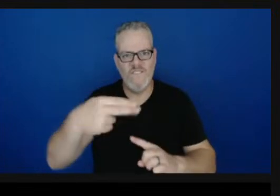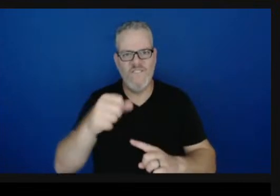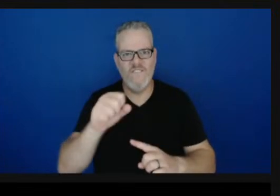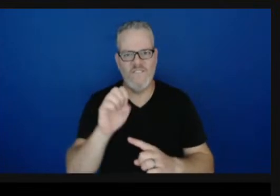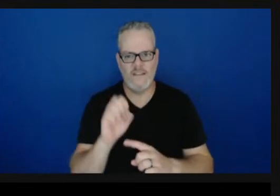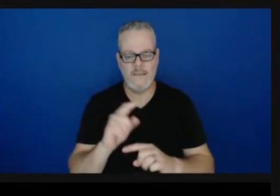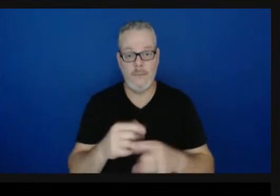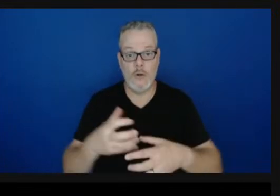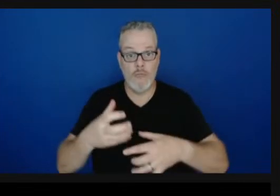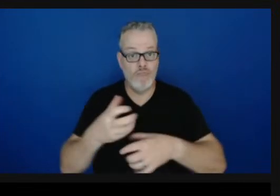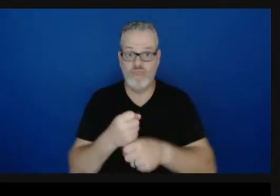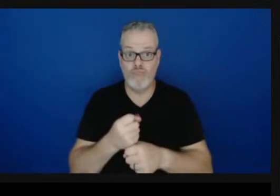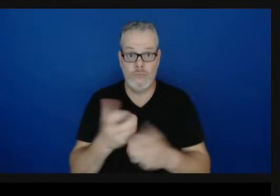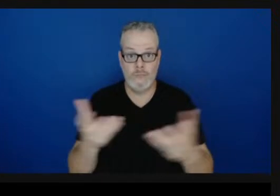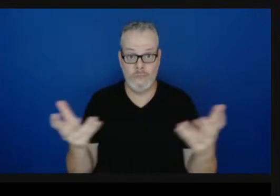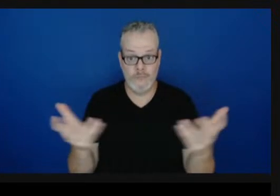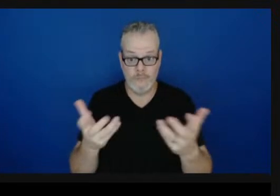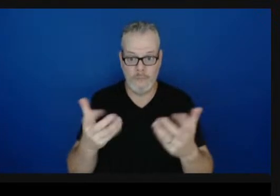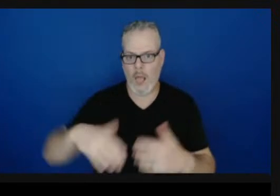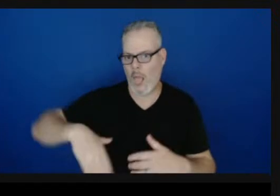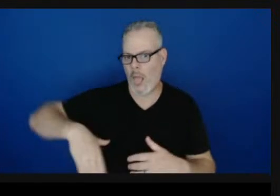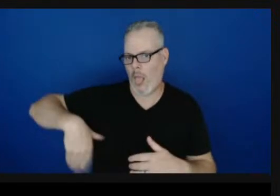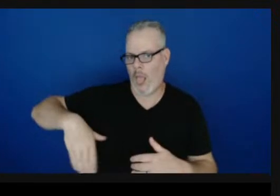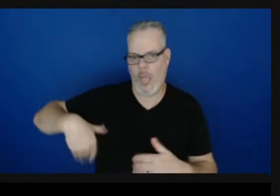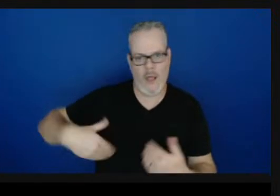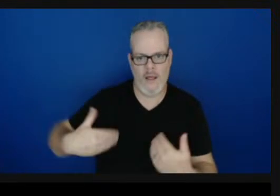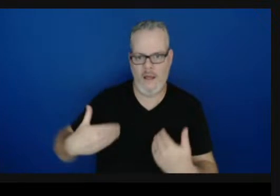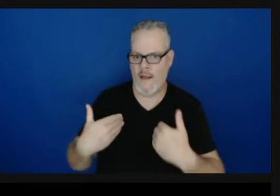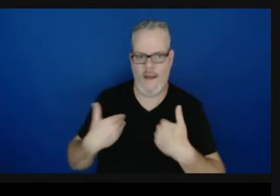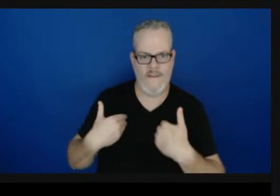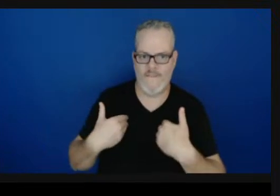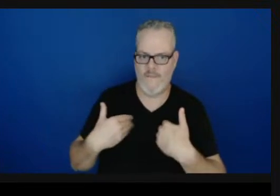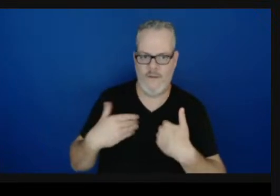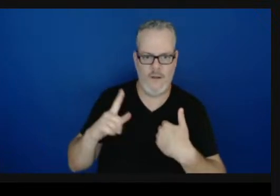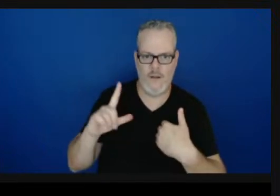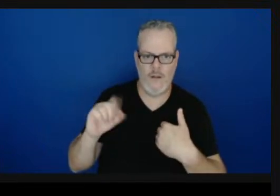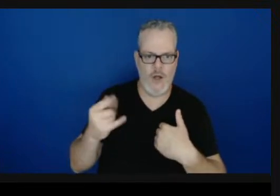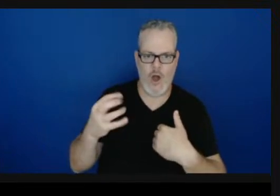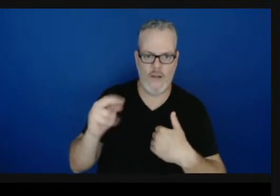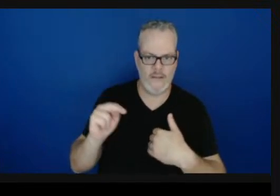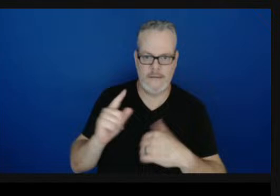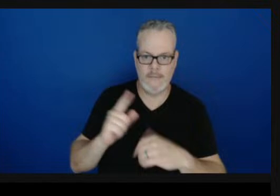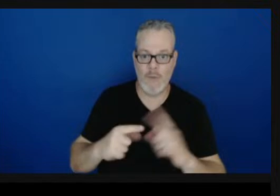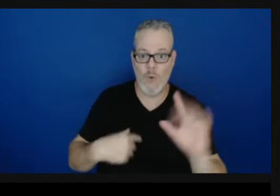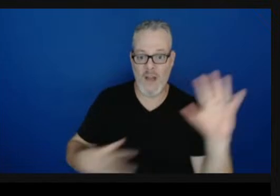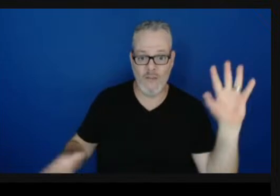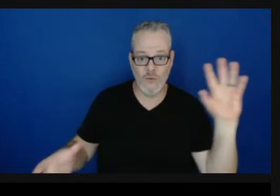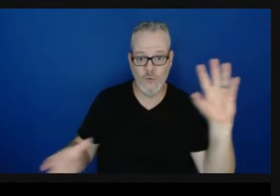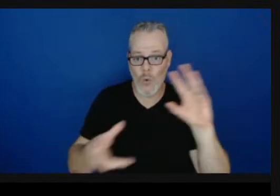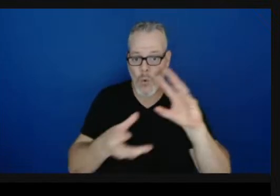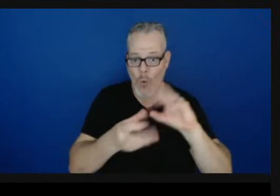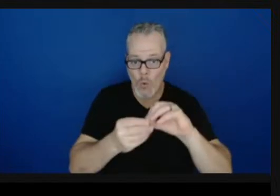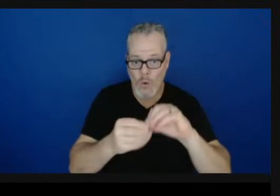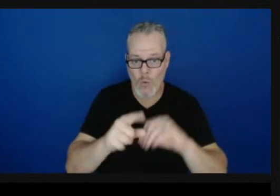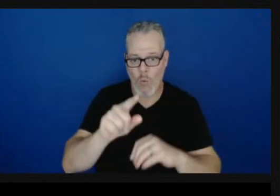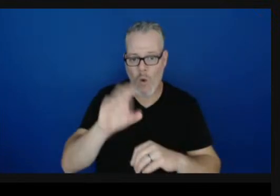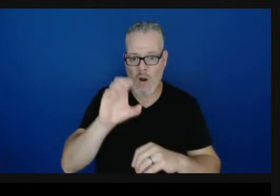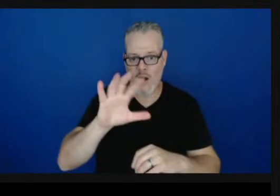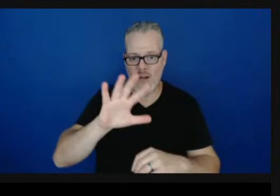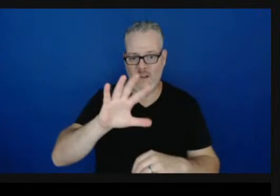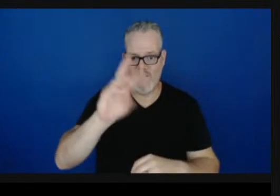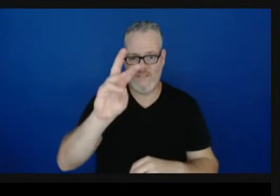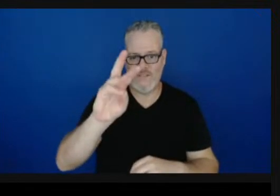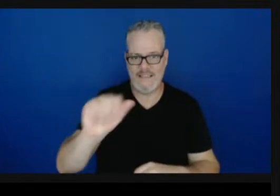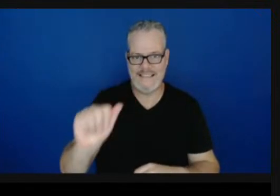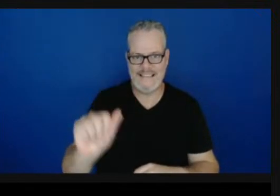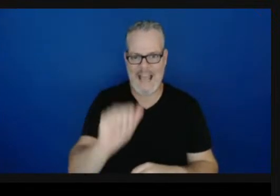summary, we don't have a volume yet. We do have a total area of around 156 acres.